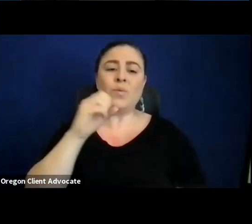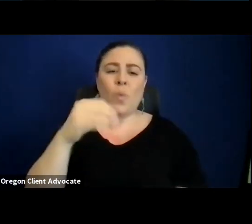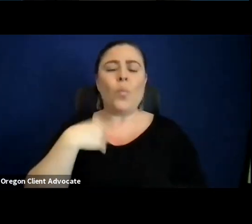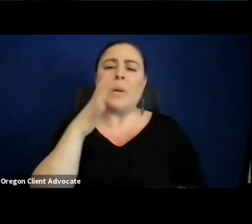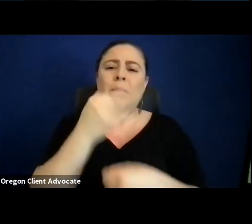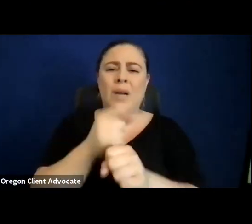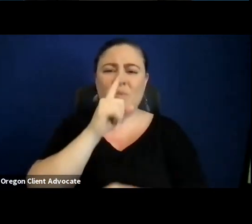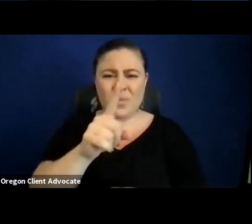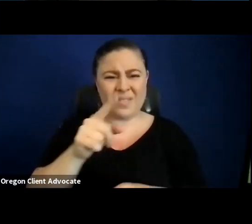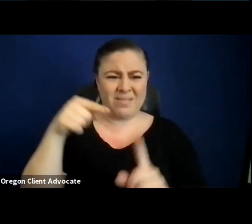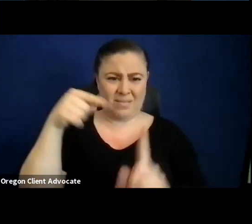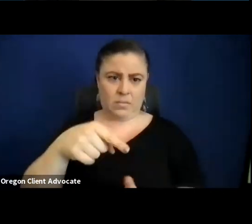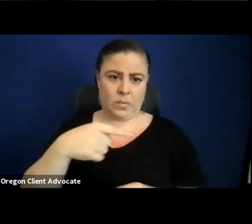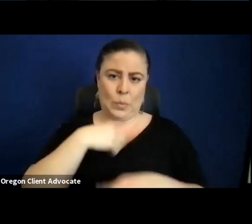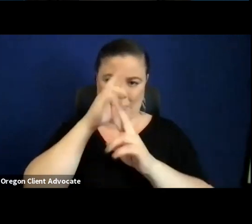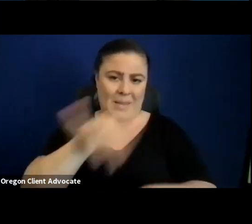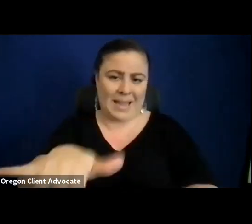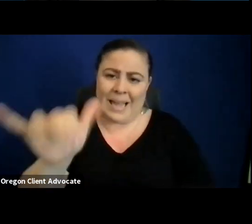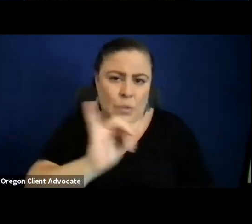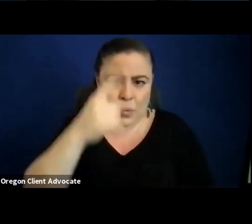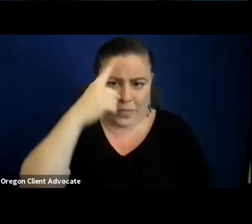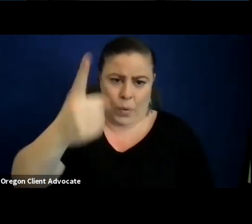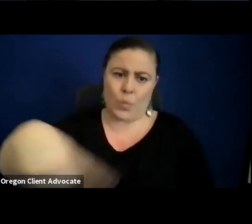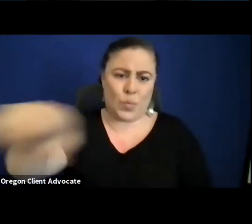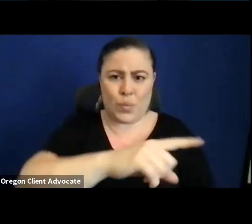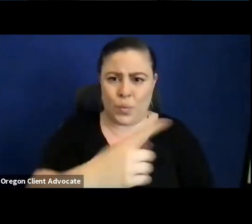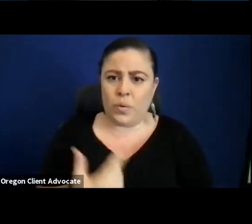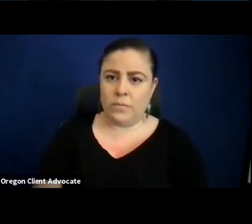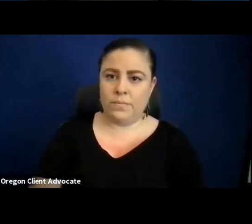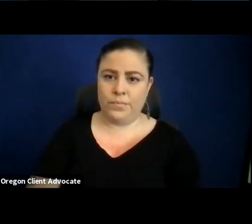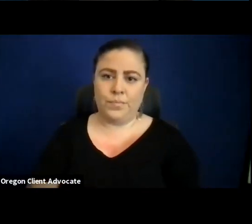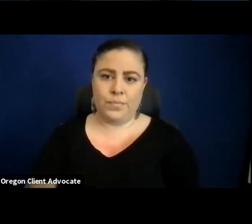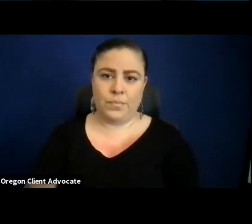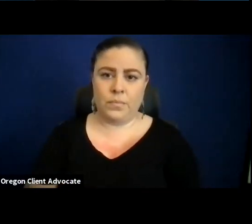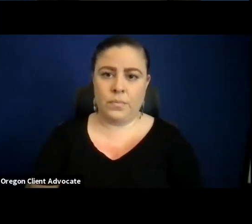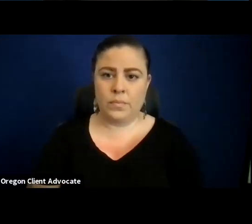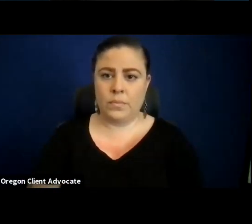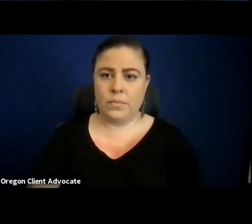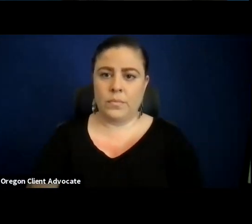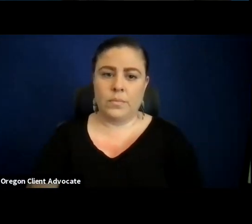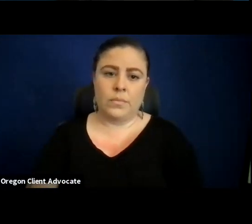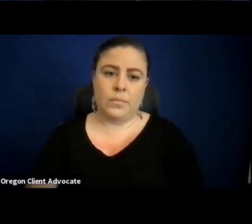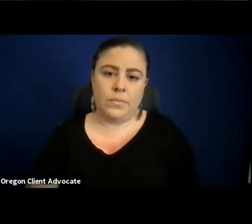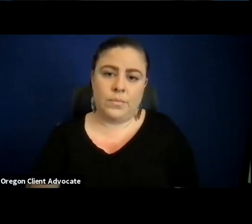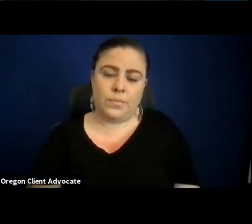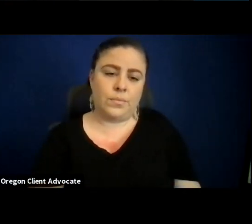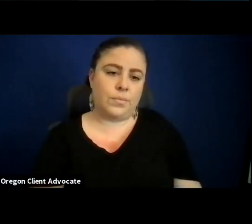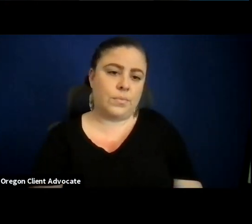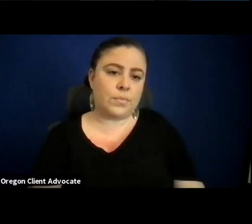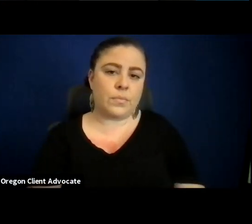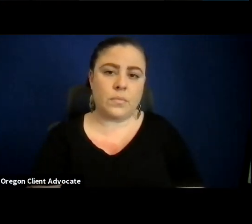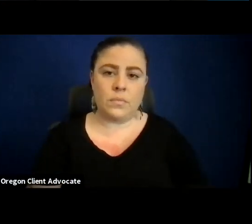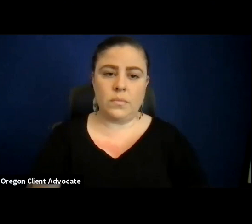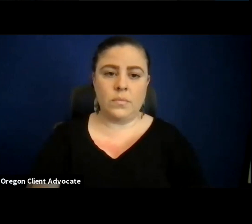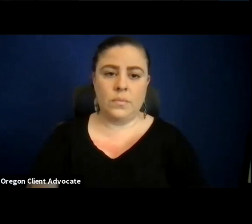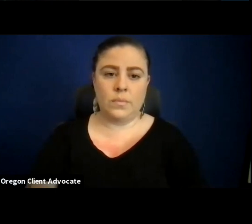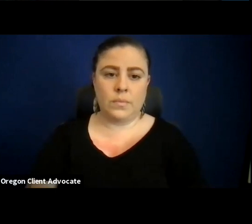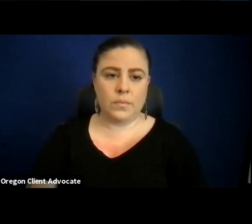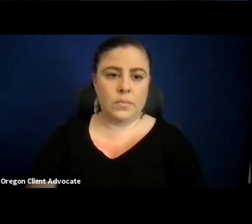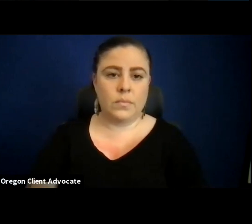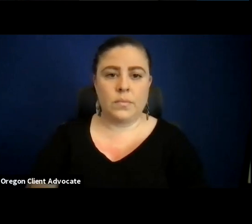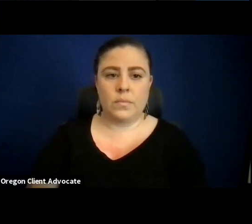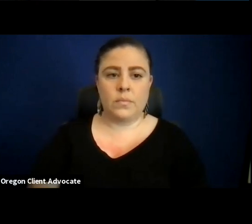that confidentiality, and it's very important to us. And as for me, and as well as it is for